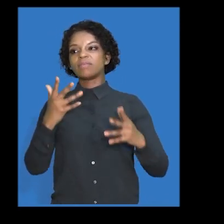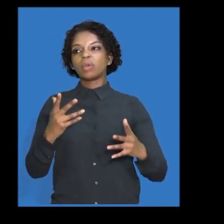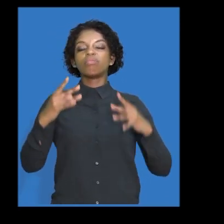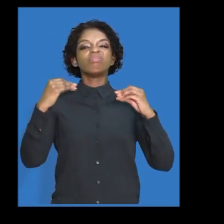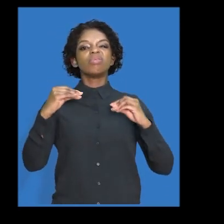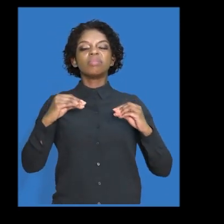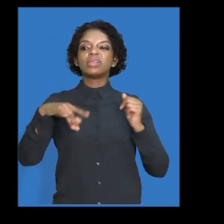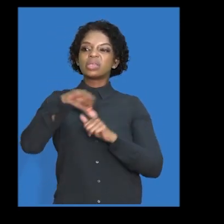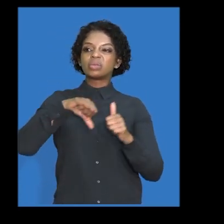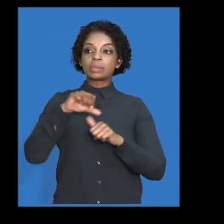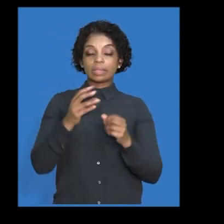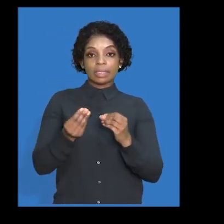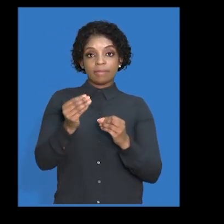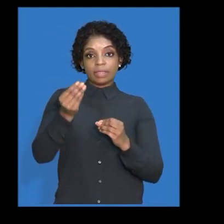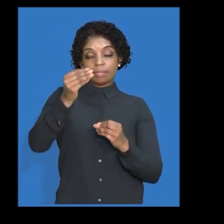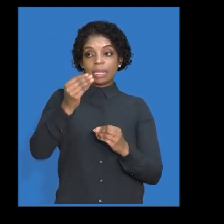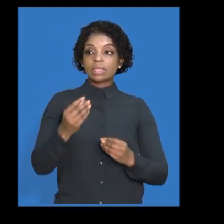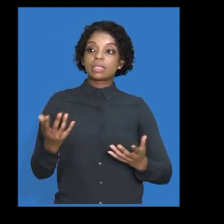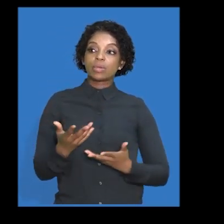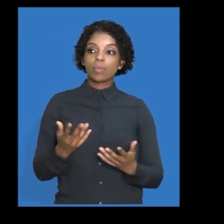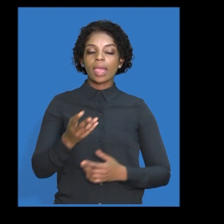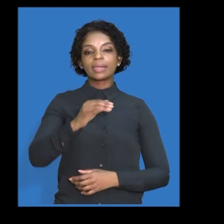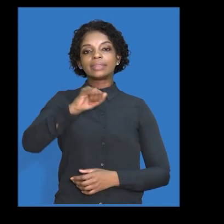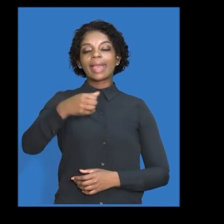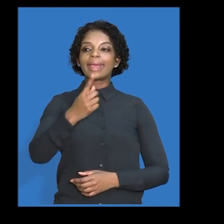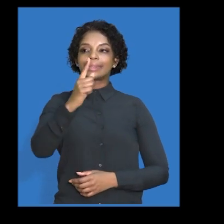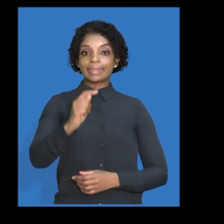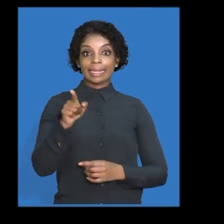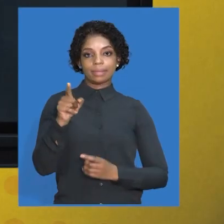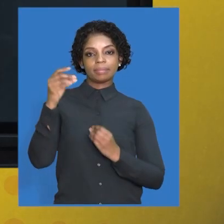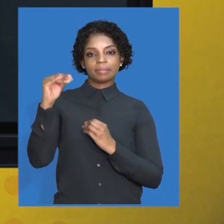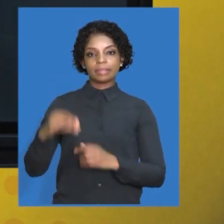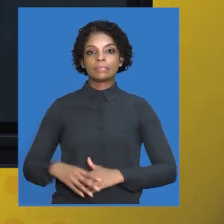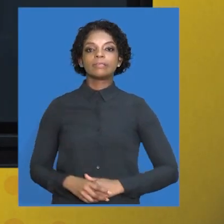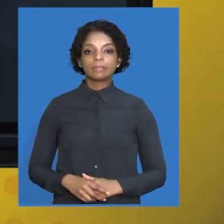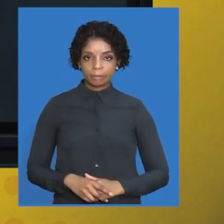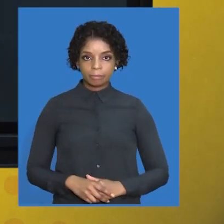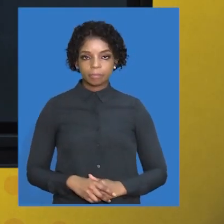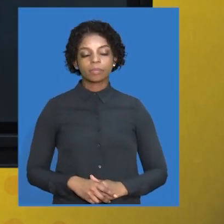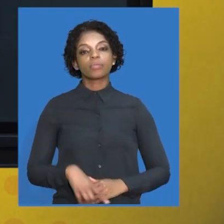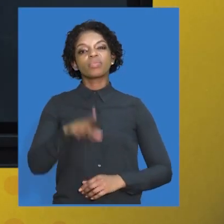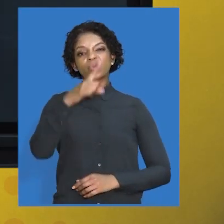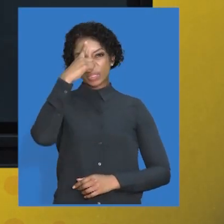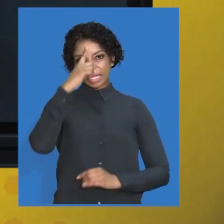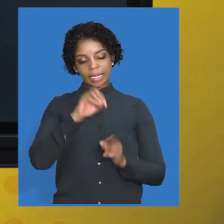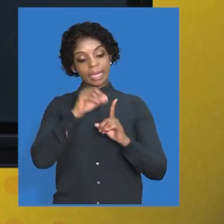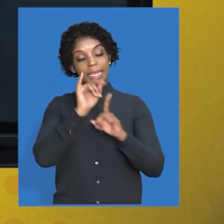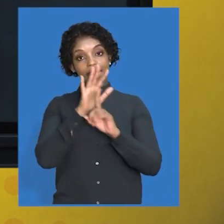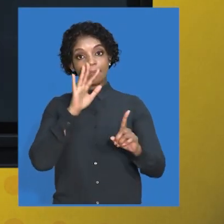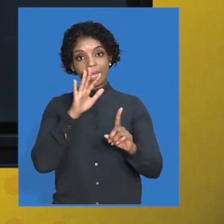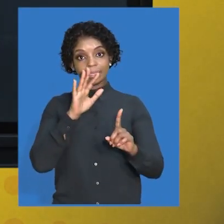on JT as a business. Now, whenever you see the word impact, right, think of advantages